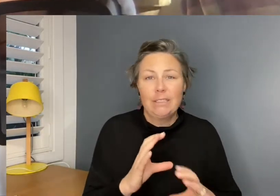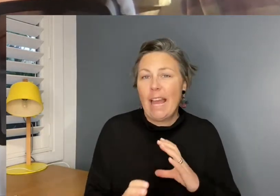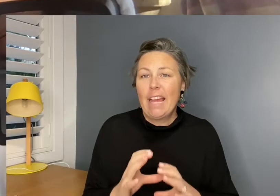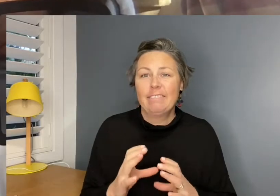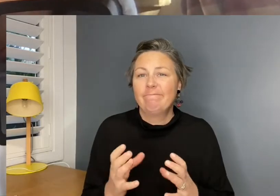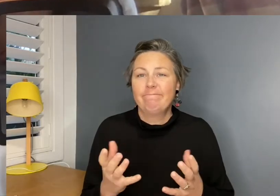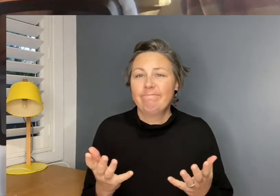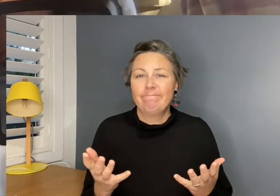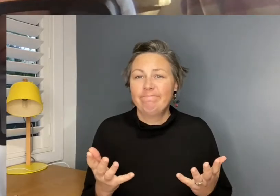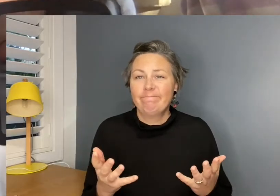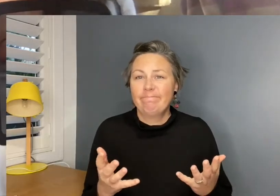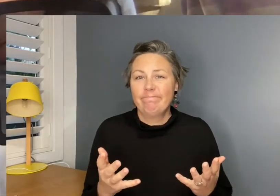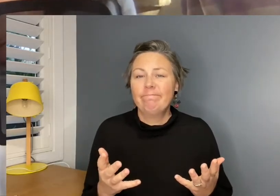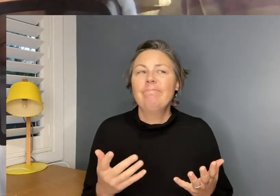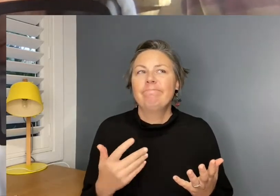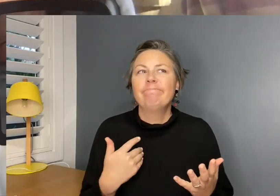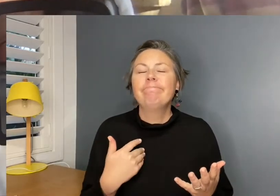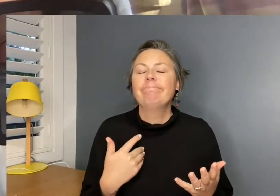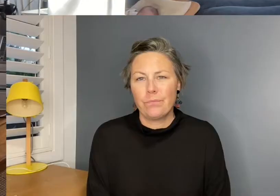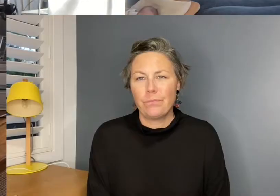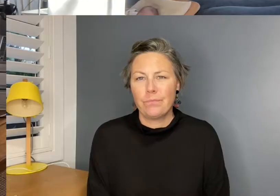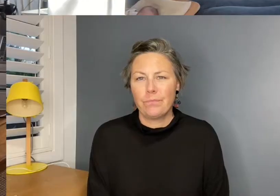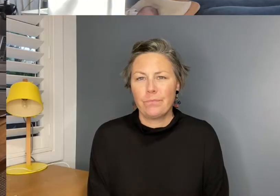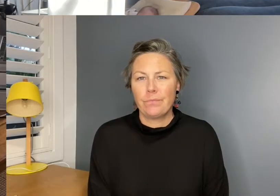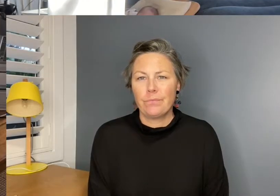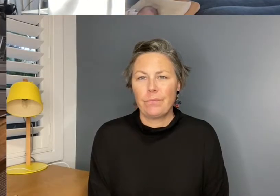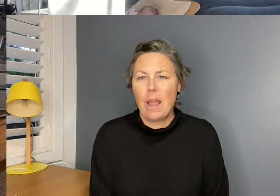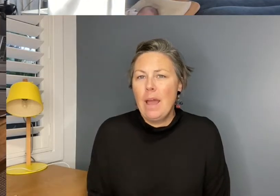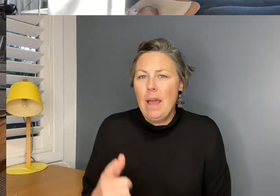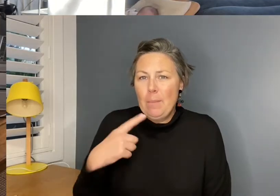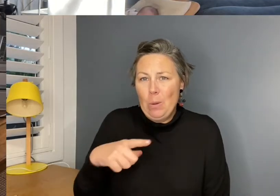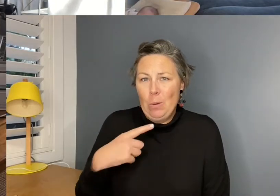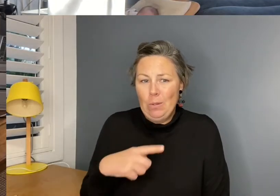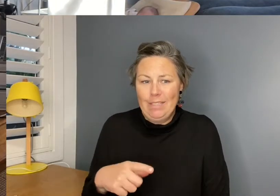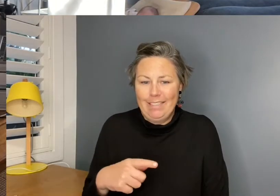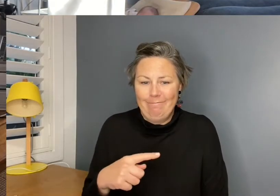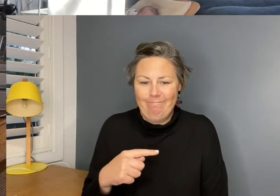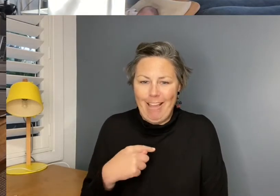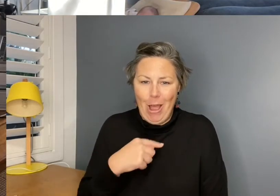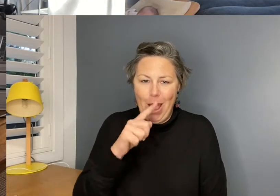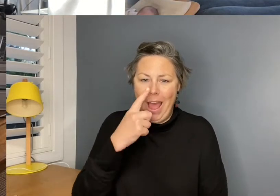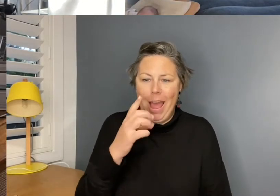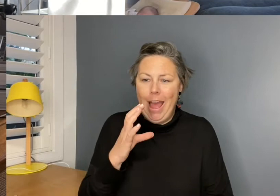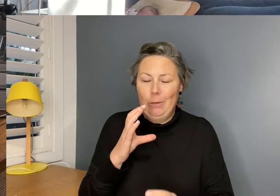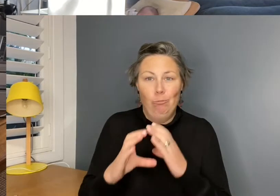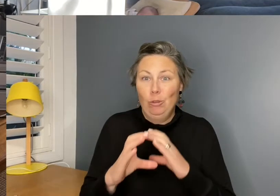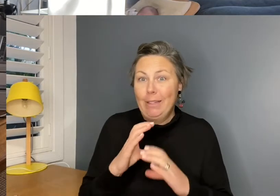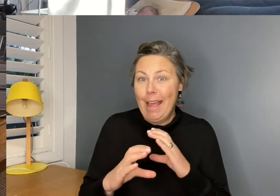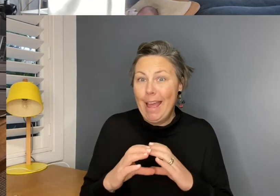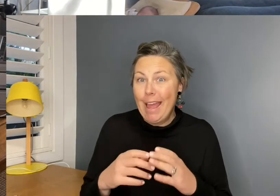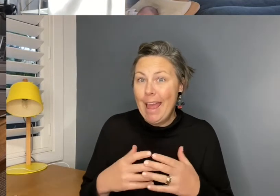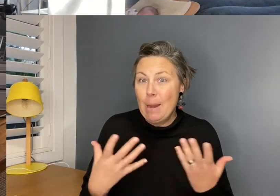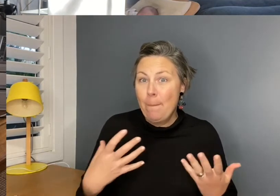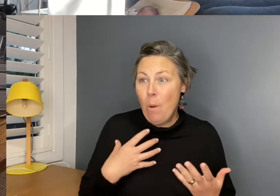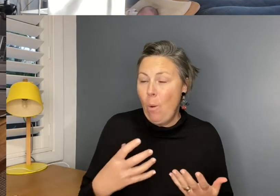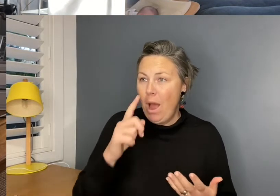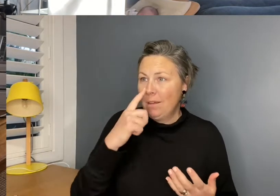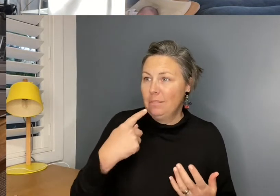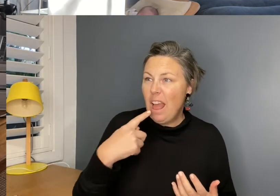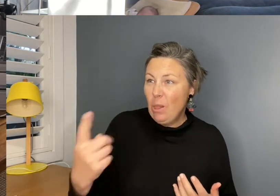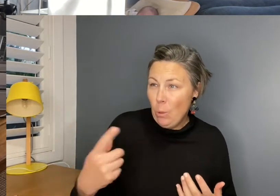more how comfortable I am or what's going on. And I mean, everything just felt so right. The